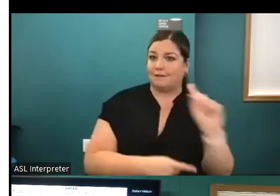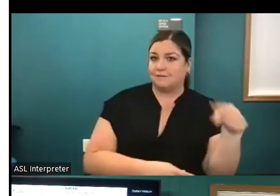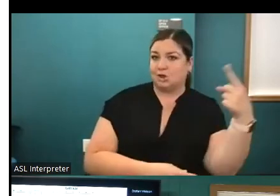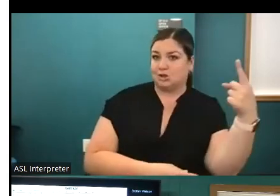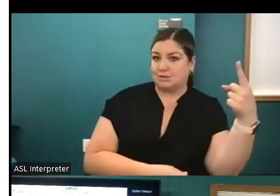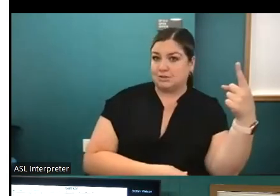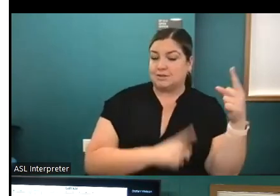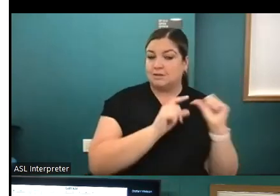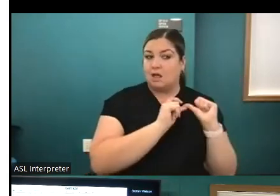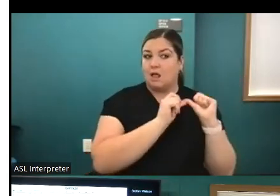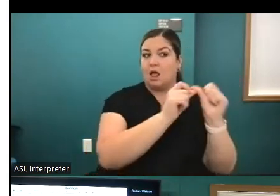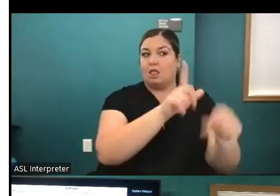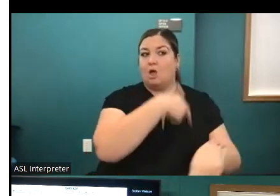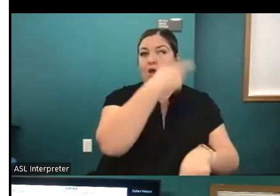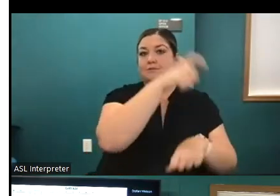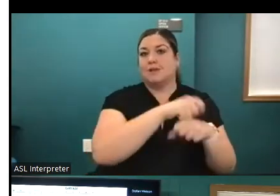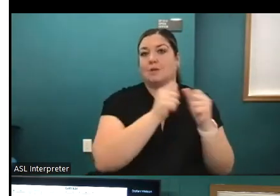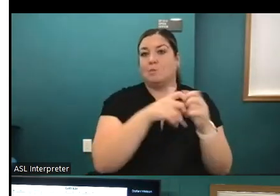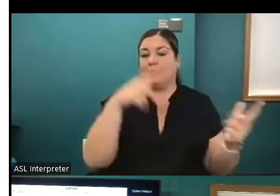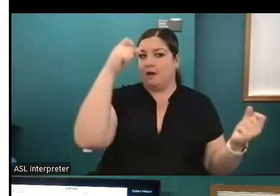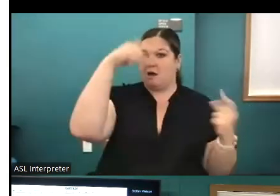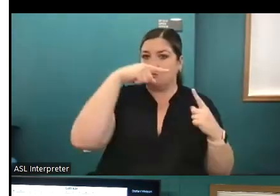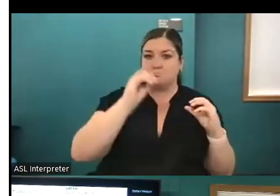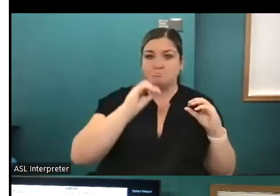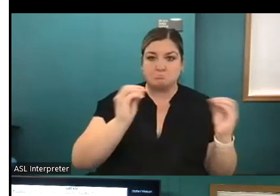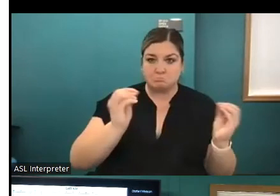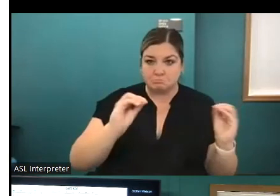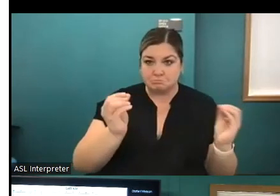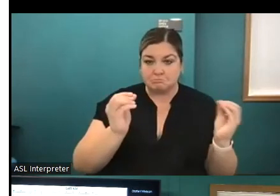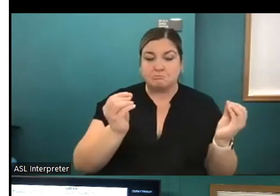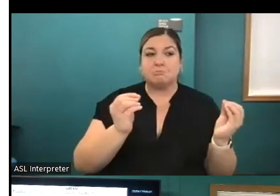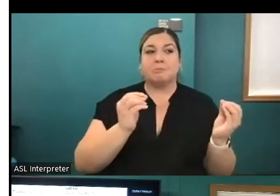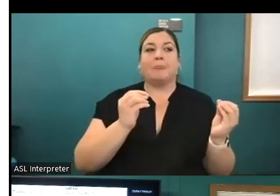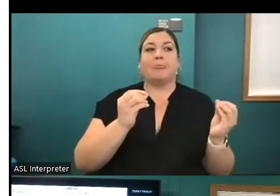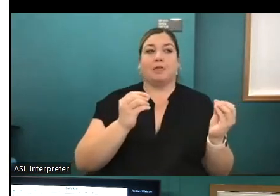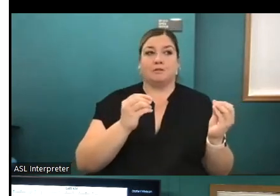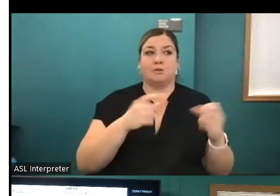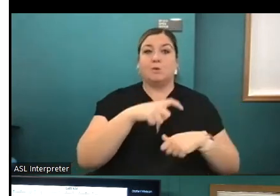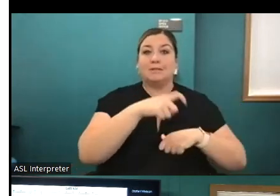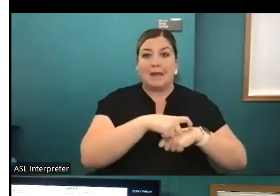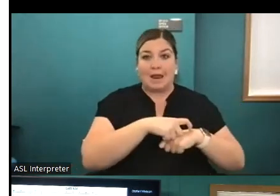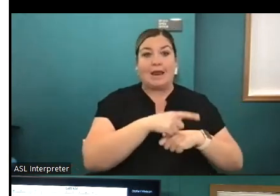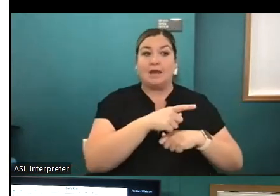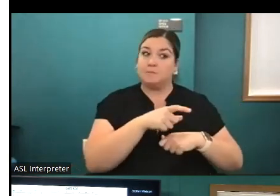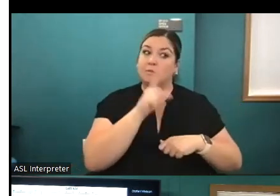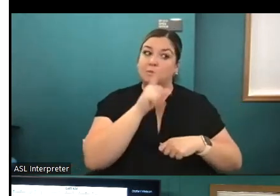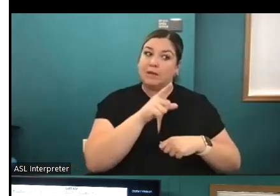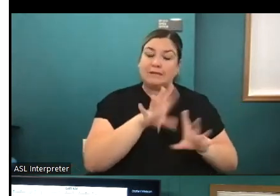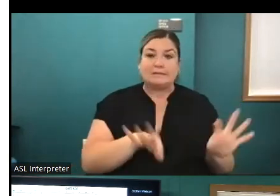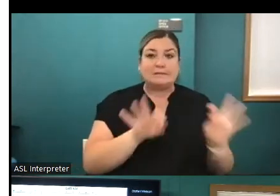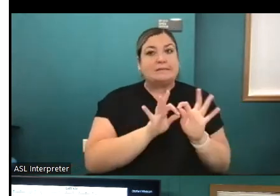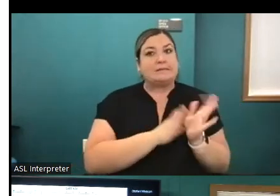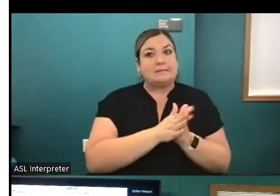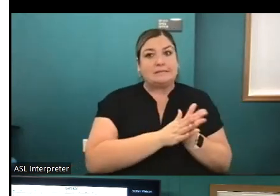that has had the longest amount of time without anything or the least amount of stimulation. And so time is more of the essence with that ear